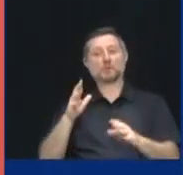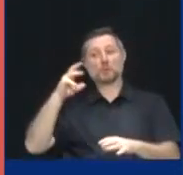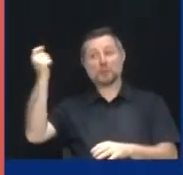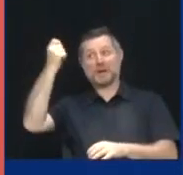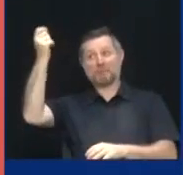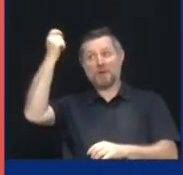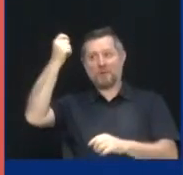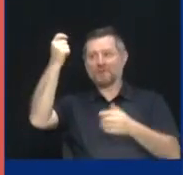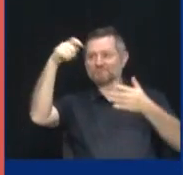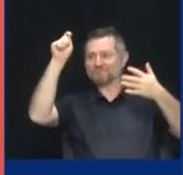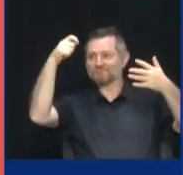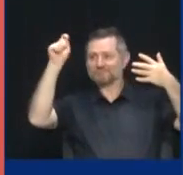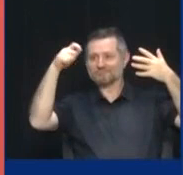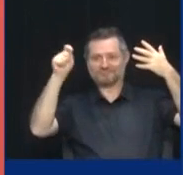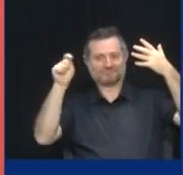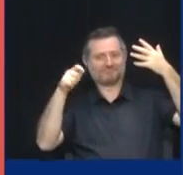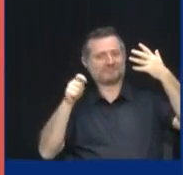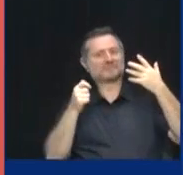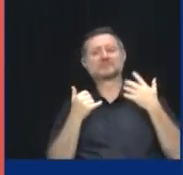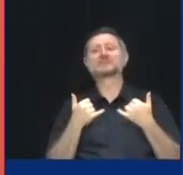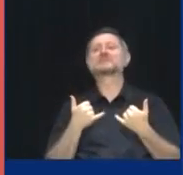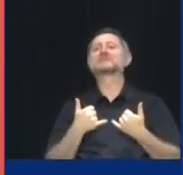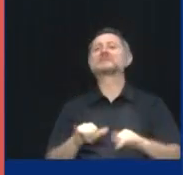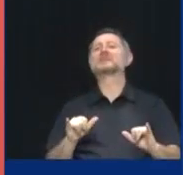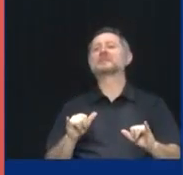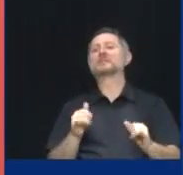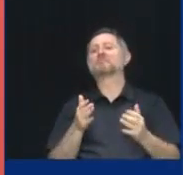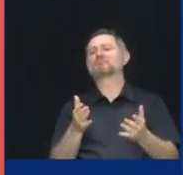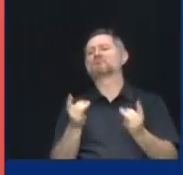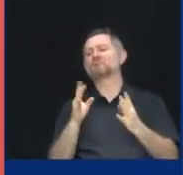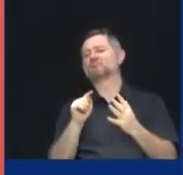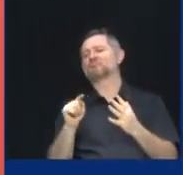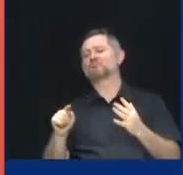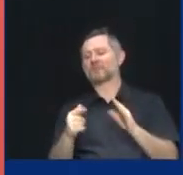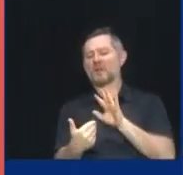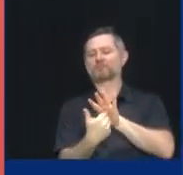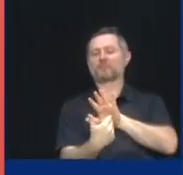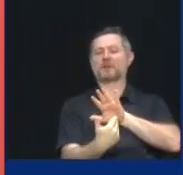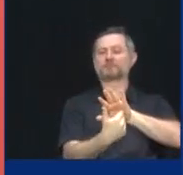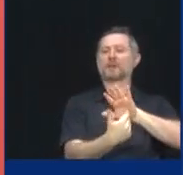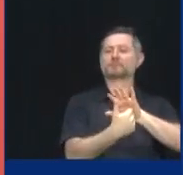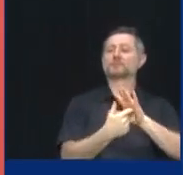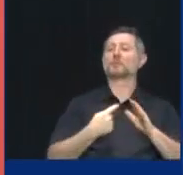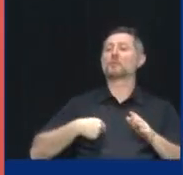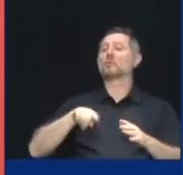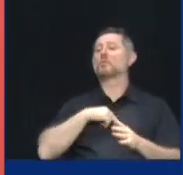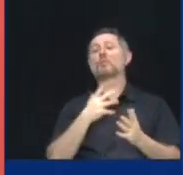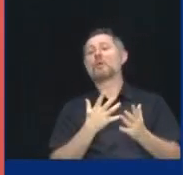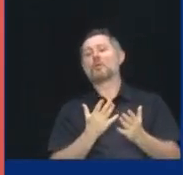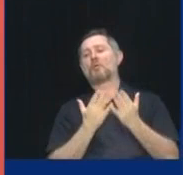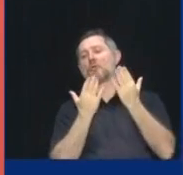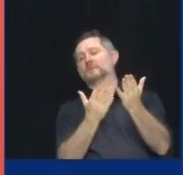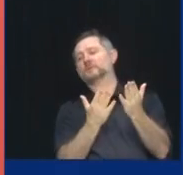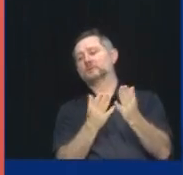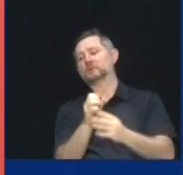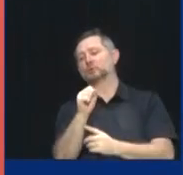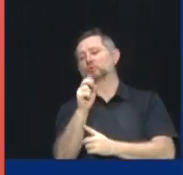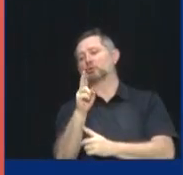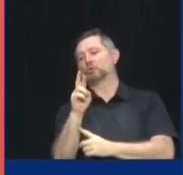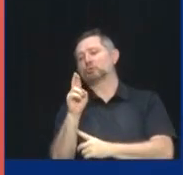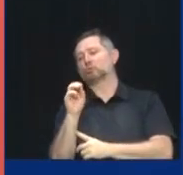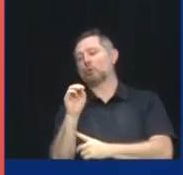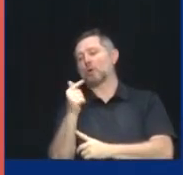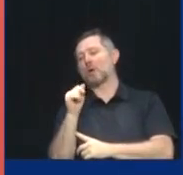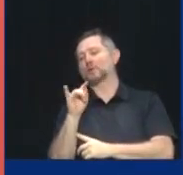had tremendous opposition when we went to pass surrogacy for LGBTQ